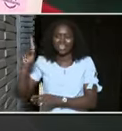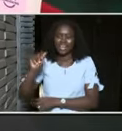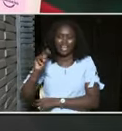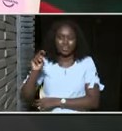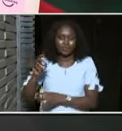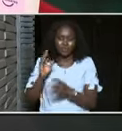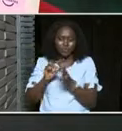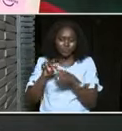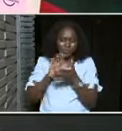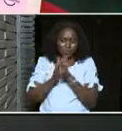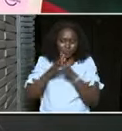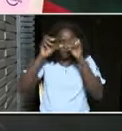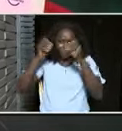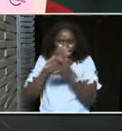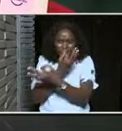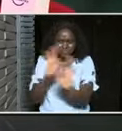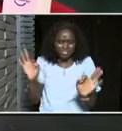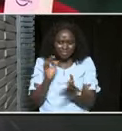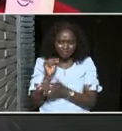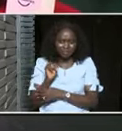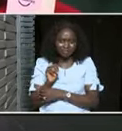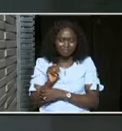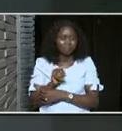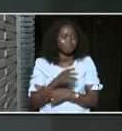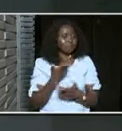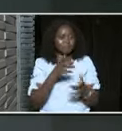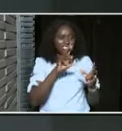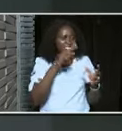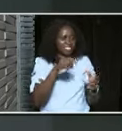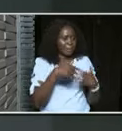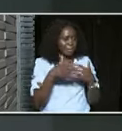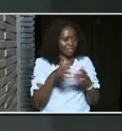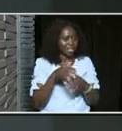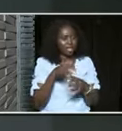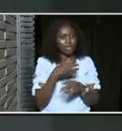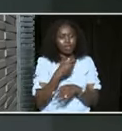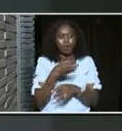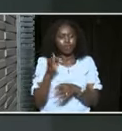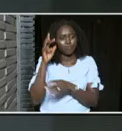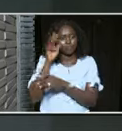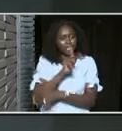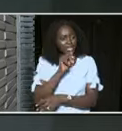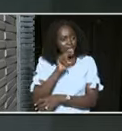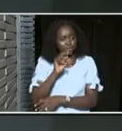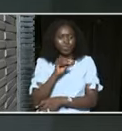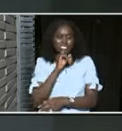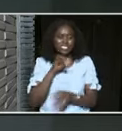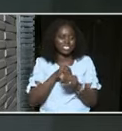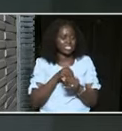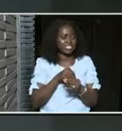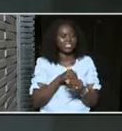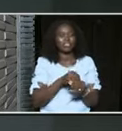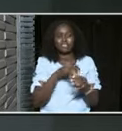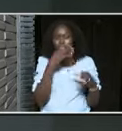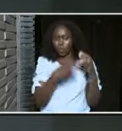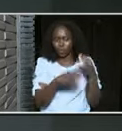this place. So we'll do whatever it takes to ensure that those who are agitating will come and put it on the table